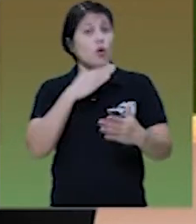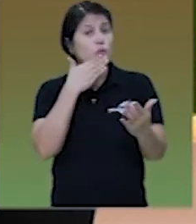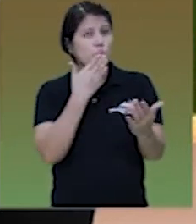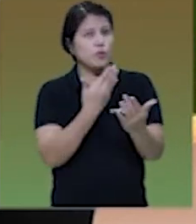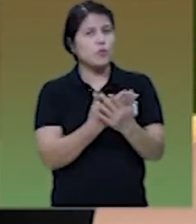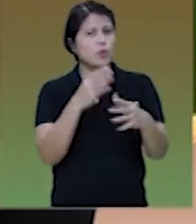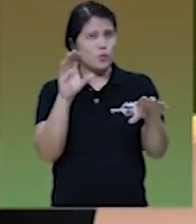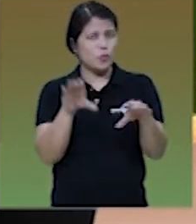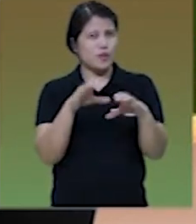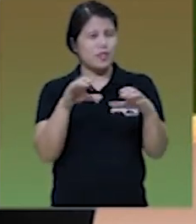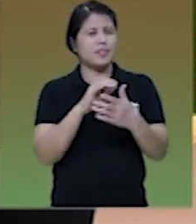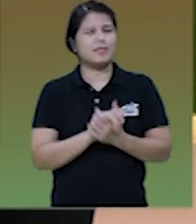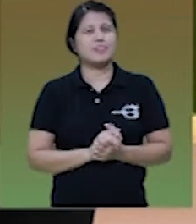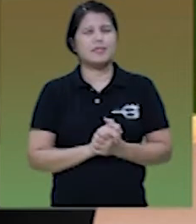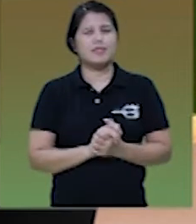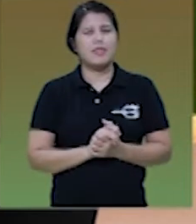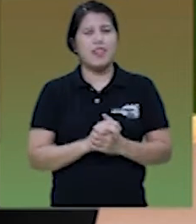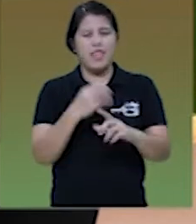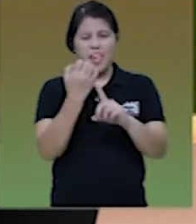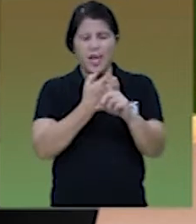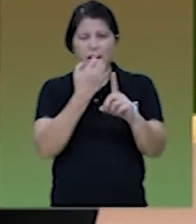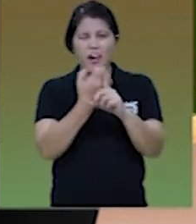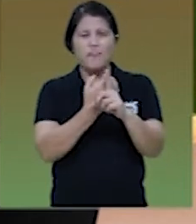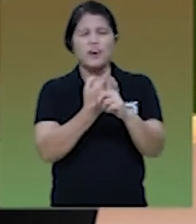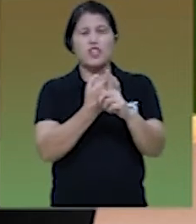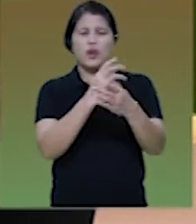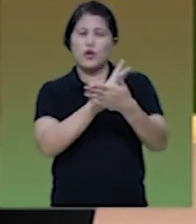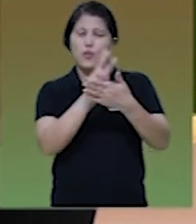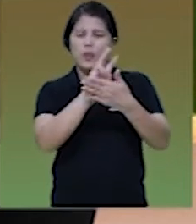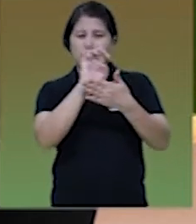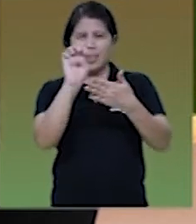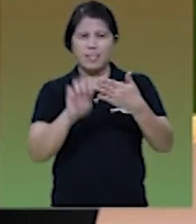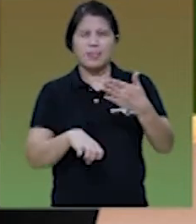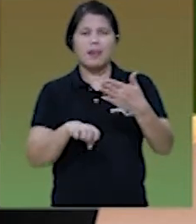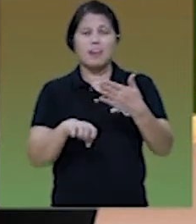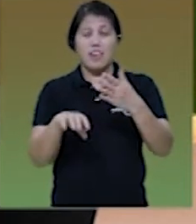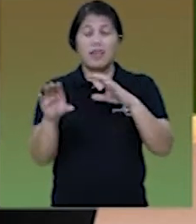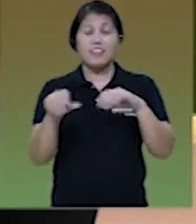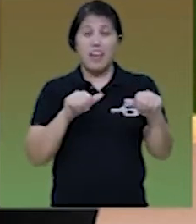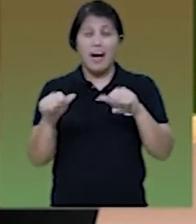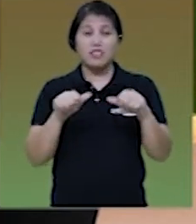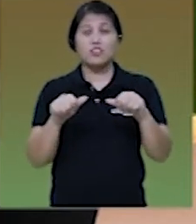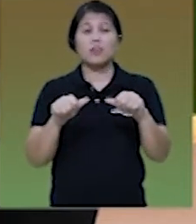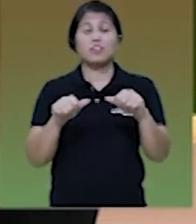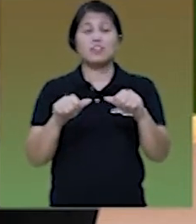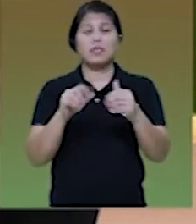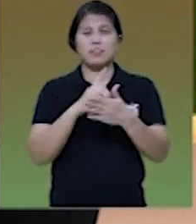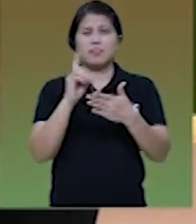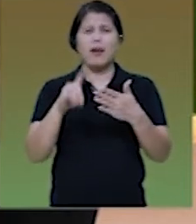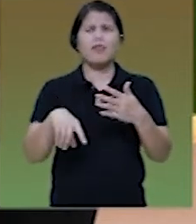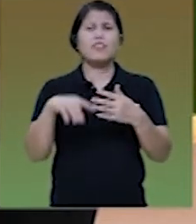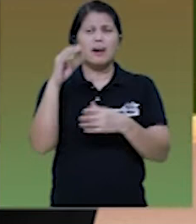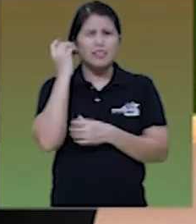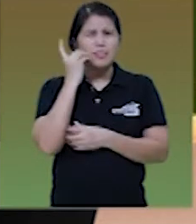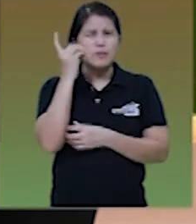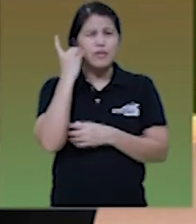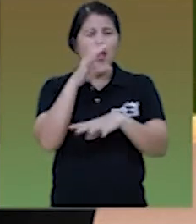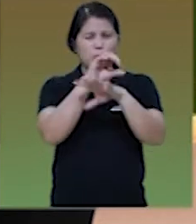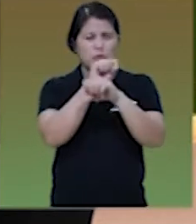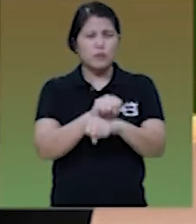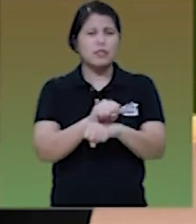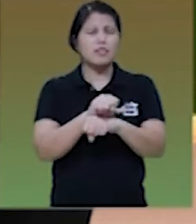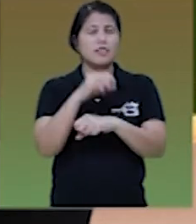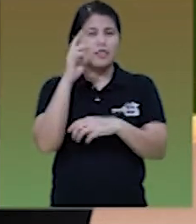Good job! Every weekend. The action is done habitually or repeatedly.